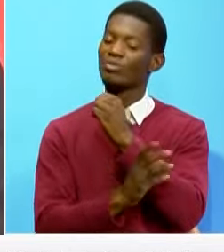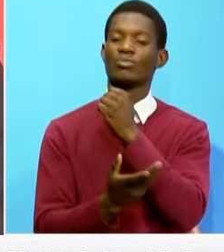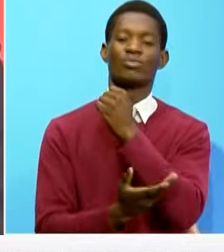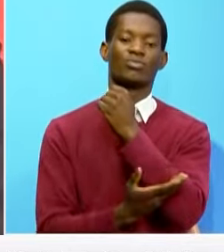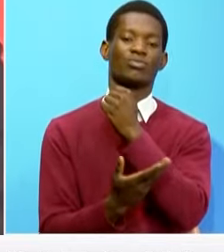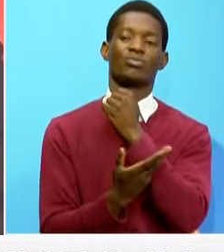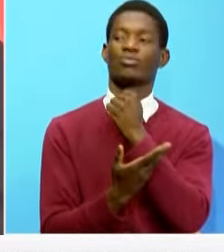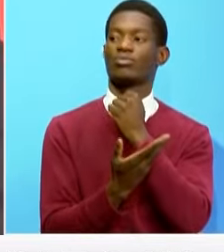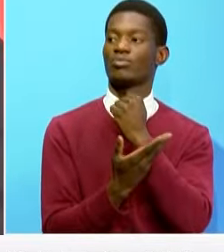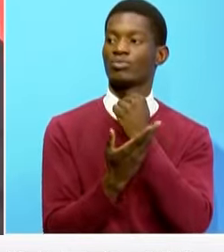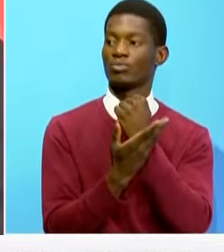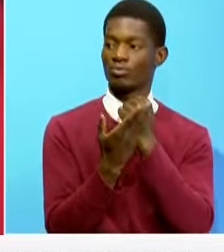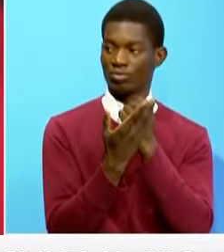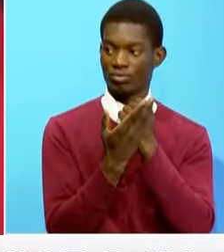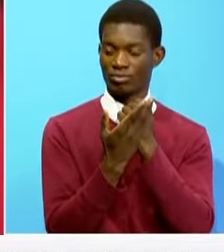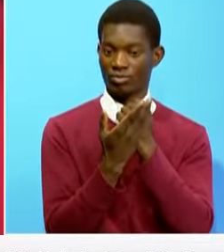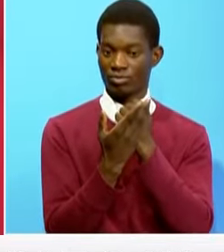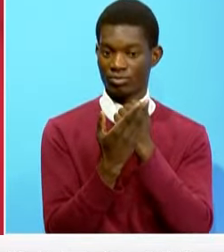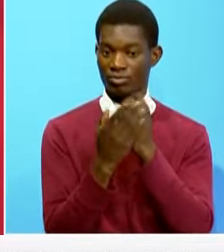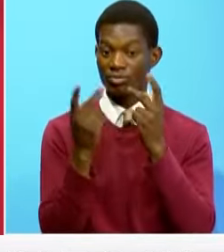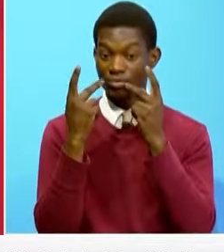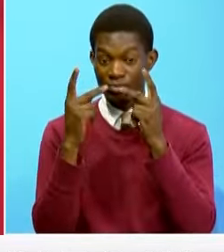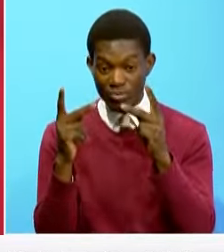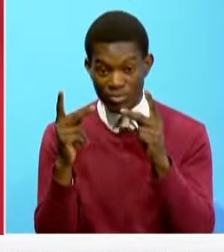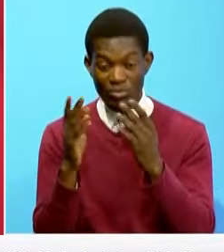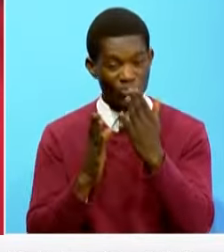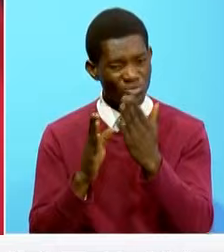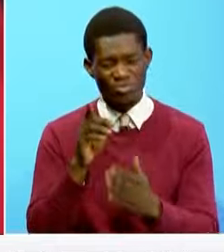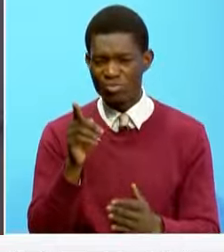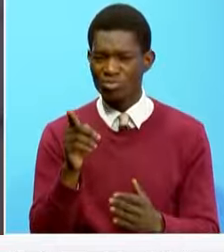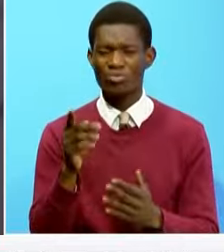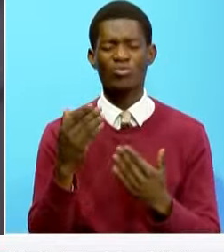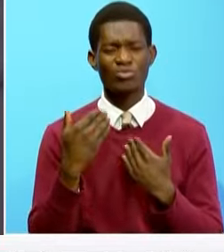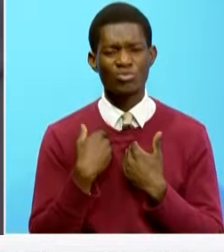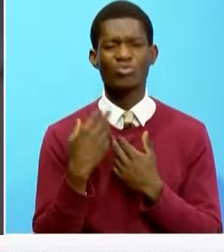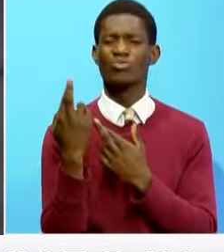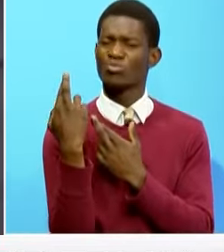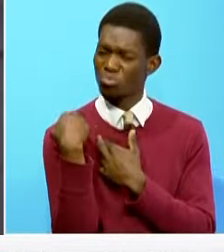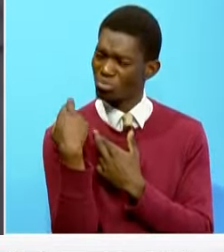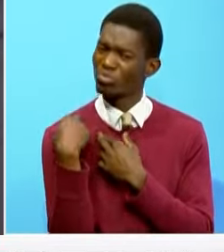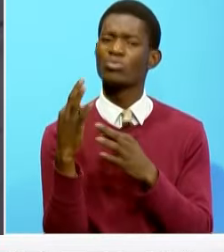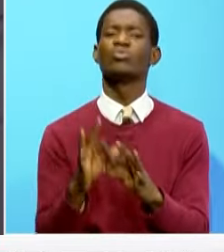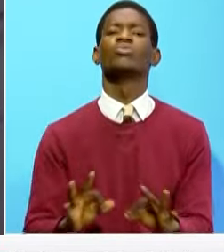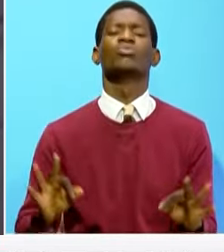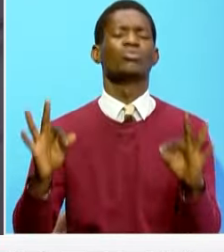And they play a very critical role in delivering essential services,